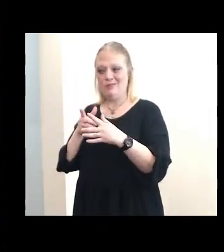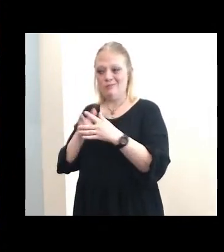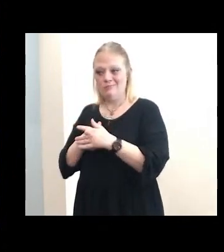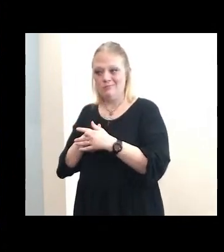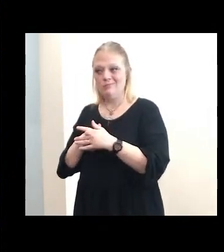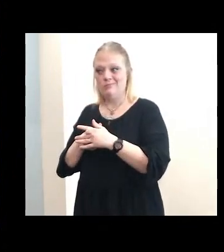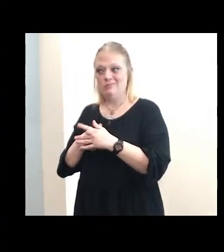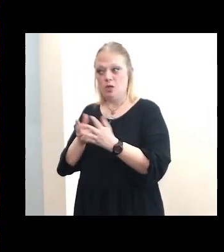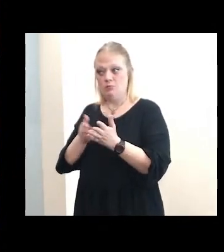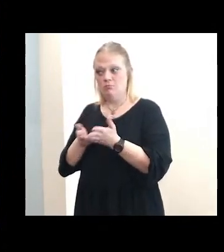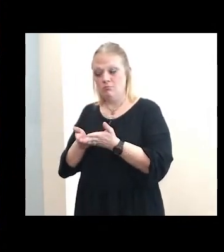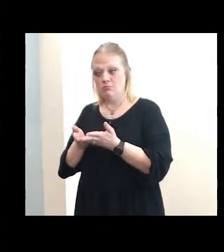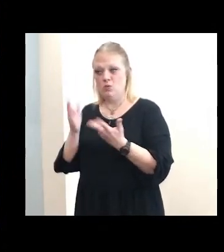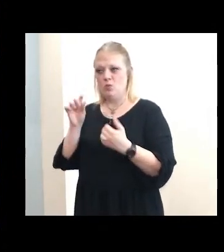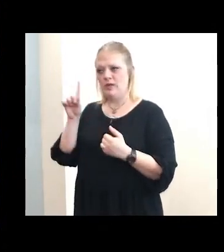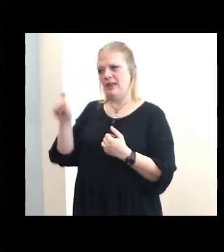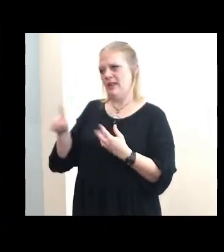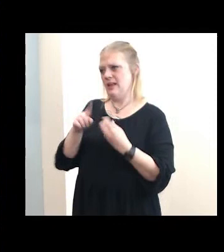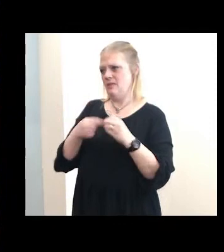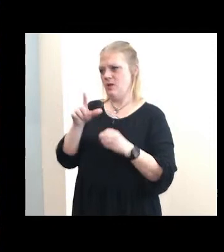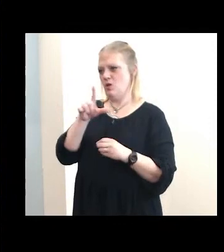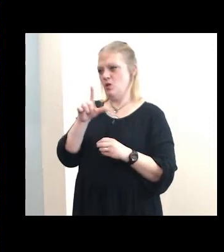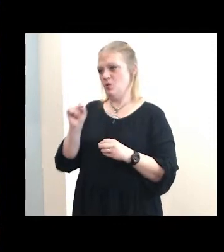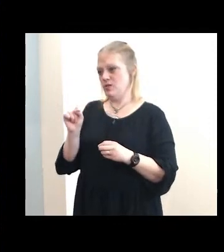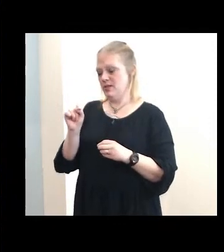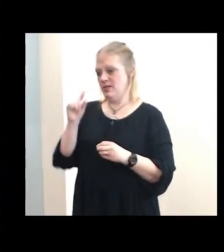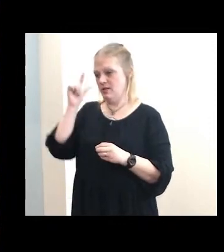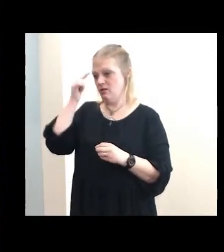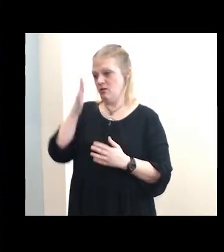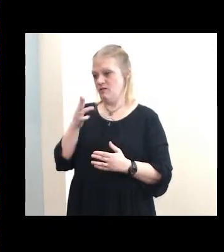substantiated. I want to ask you about Lieutenant Governor Kathy Hochul.